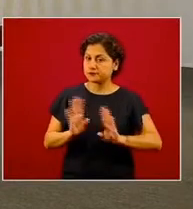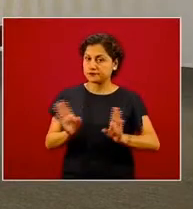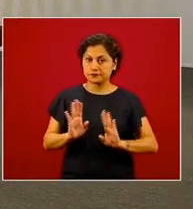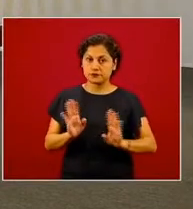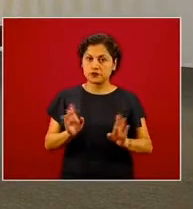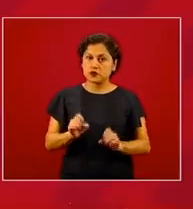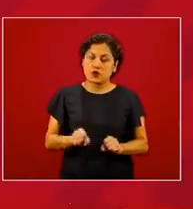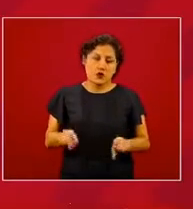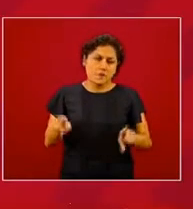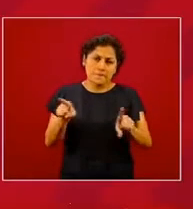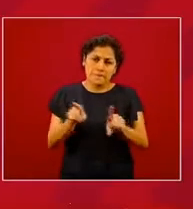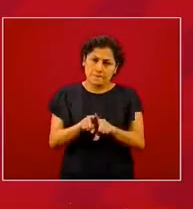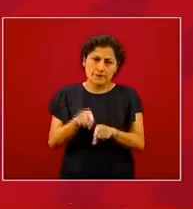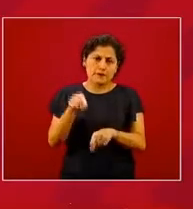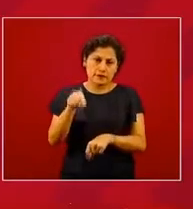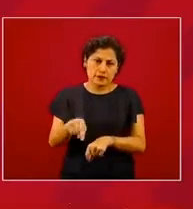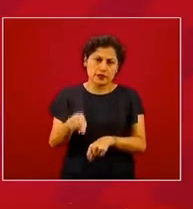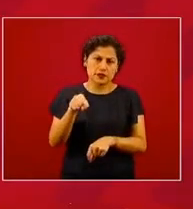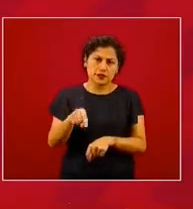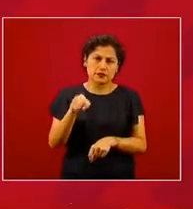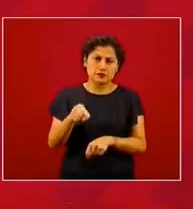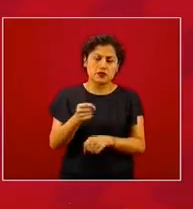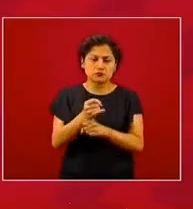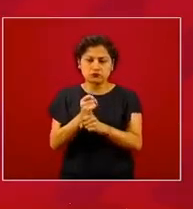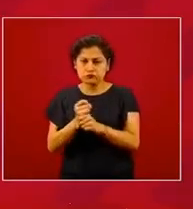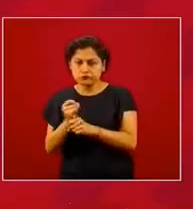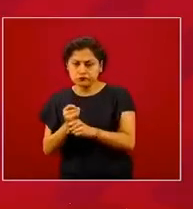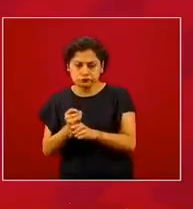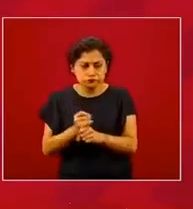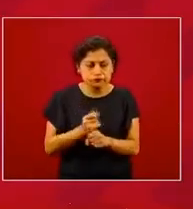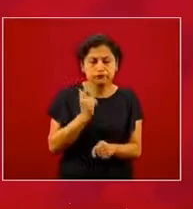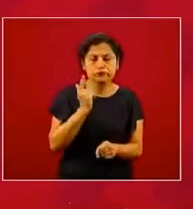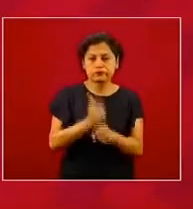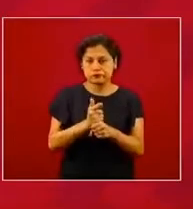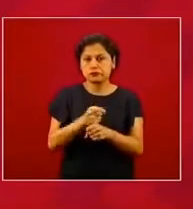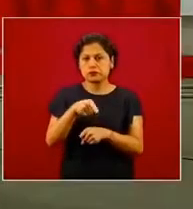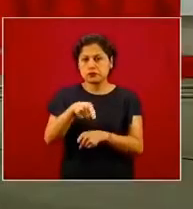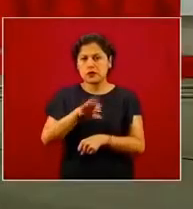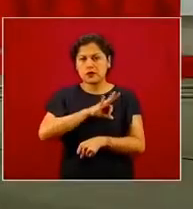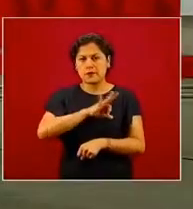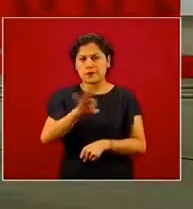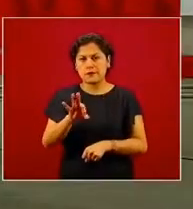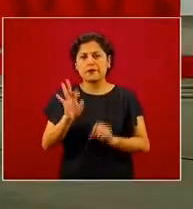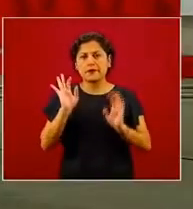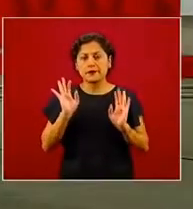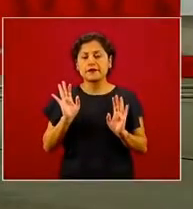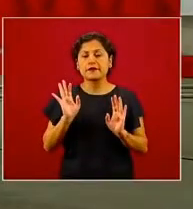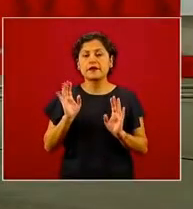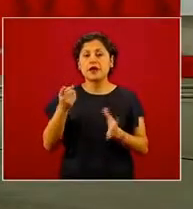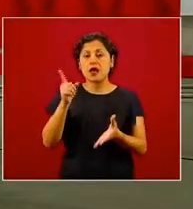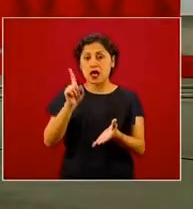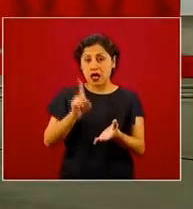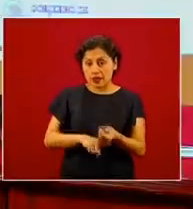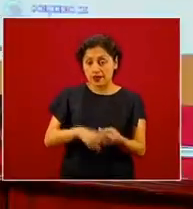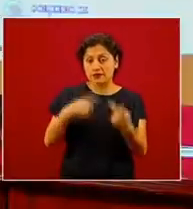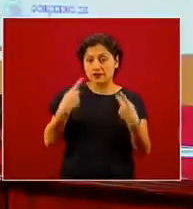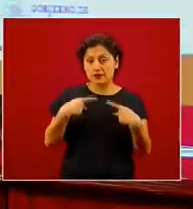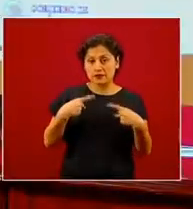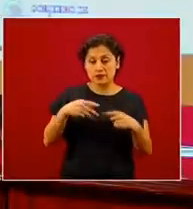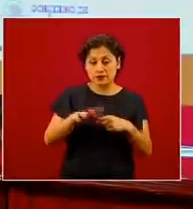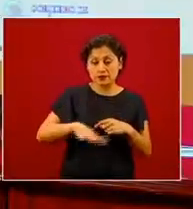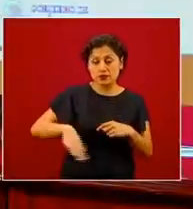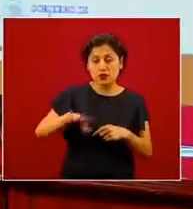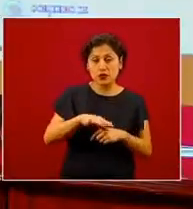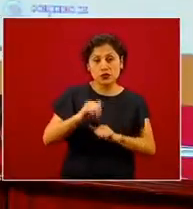What we do have, though, is data based on profession. So based on profession, we can see what a